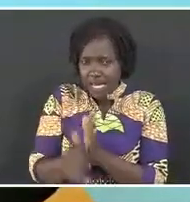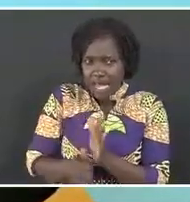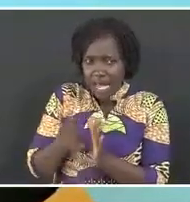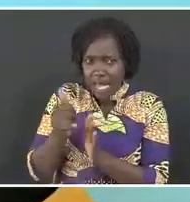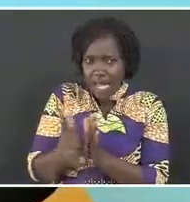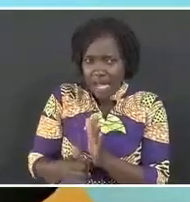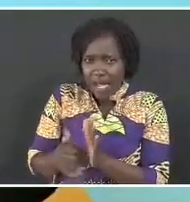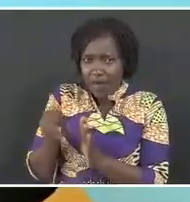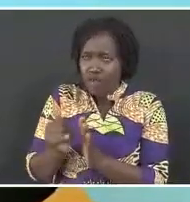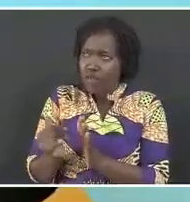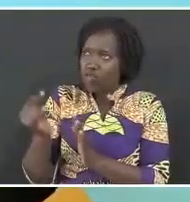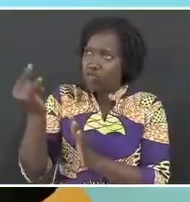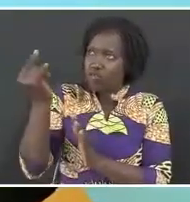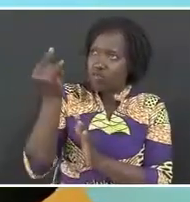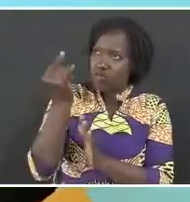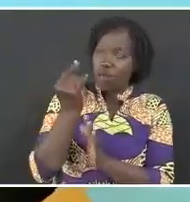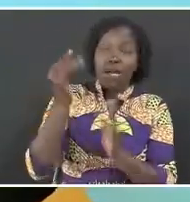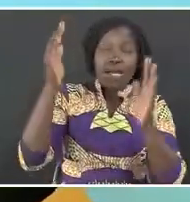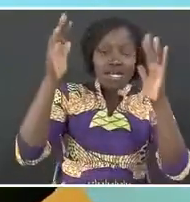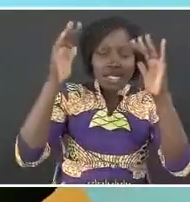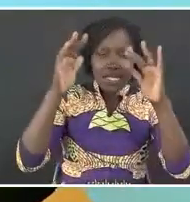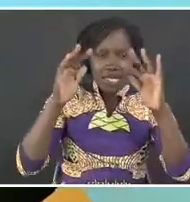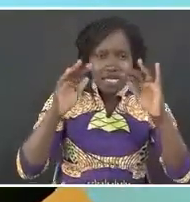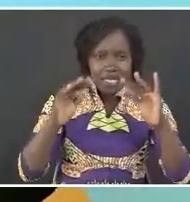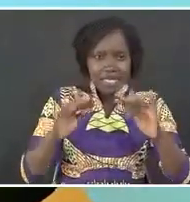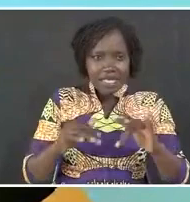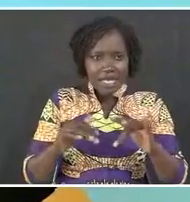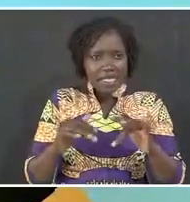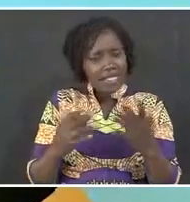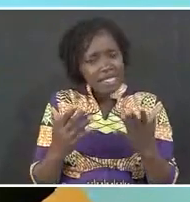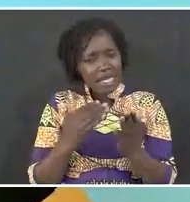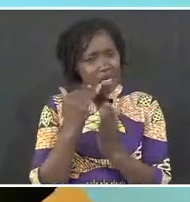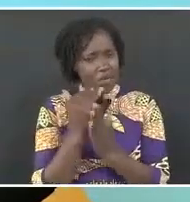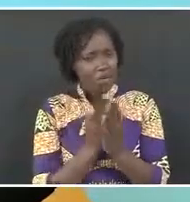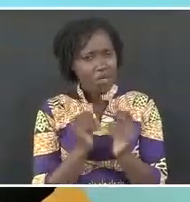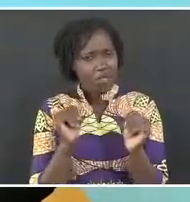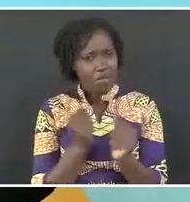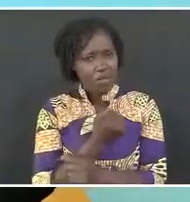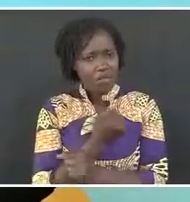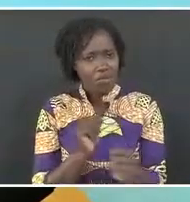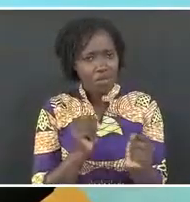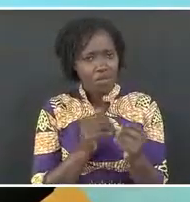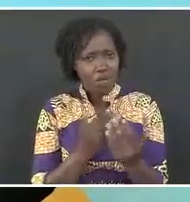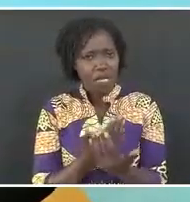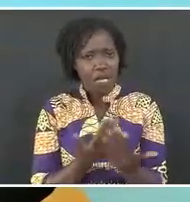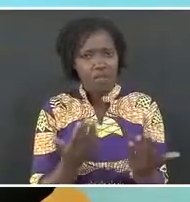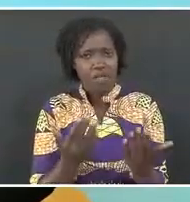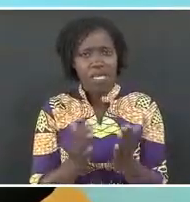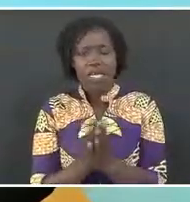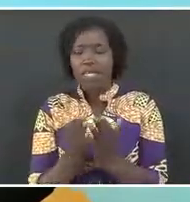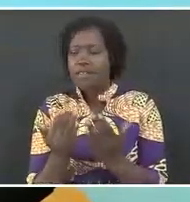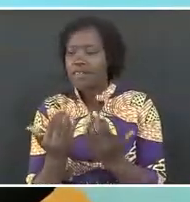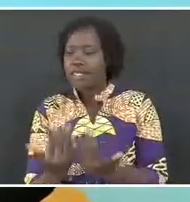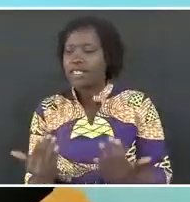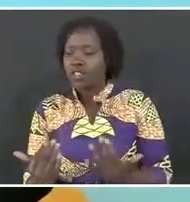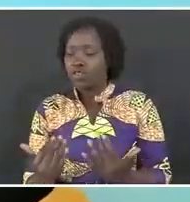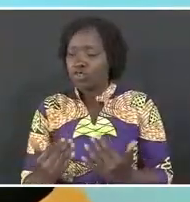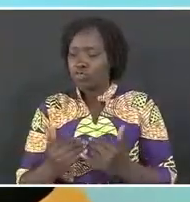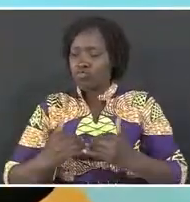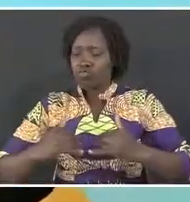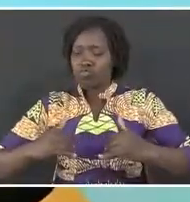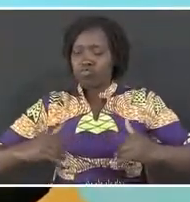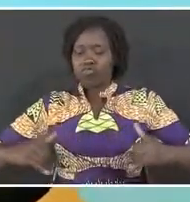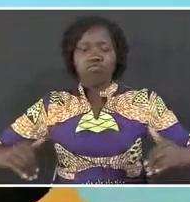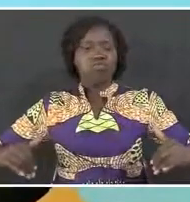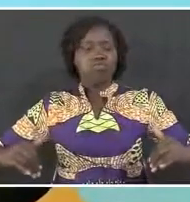And the programs would not run with the rains. And we had children divided in groups praying.